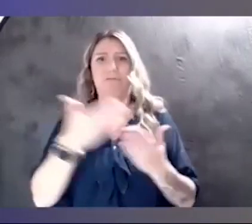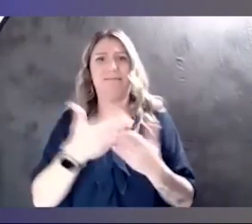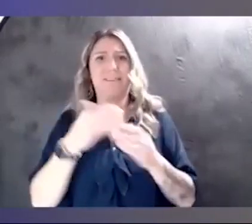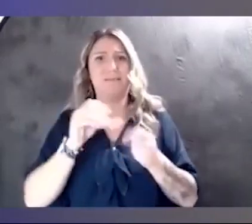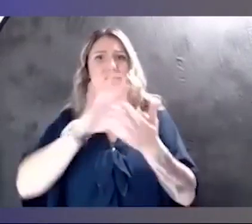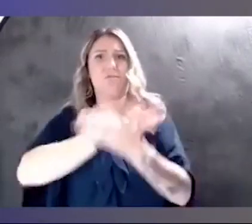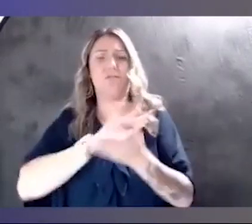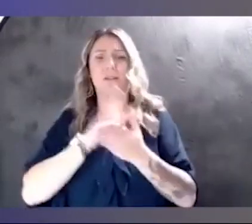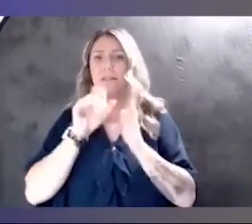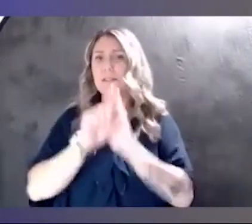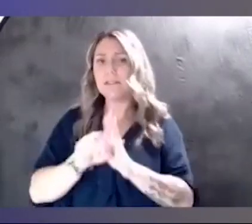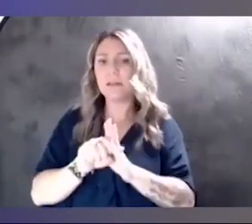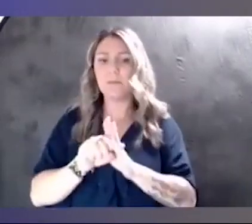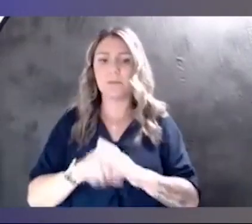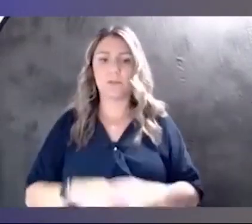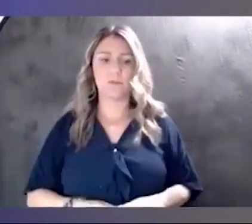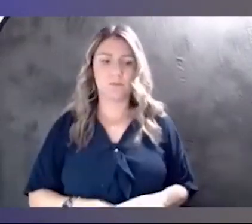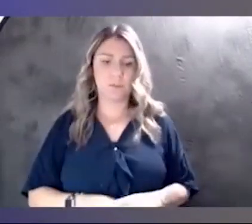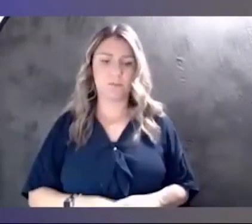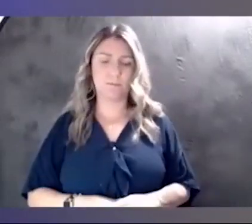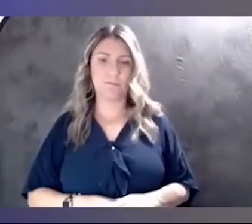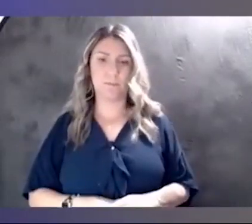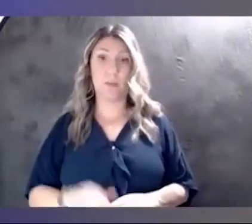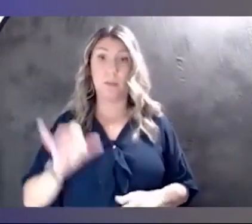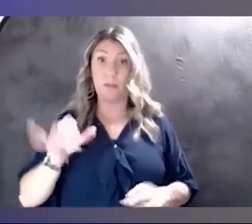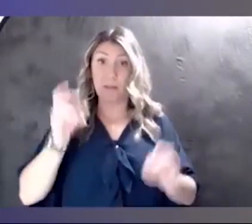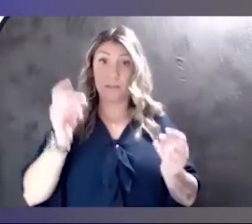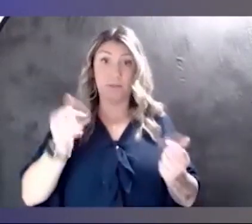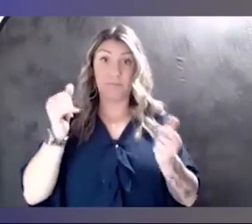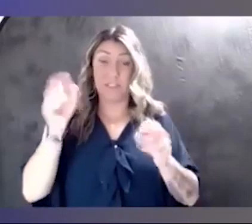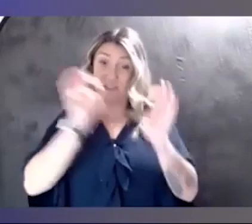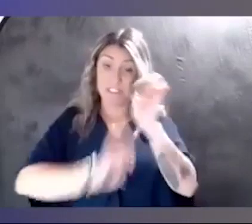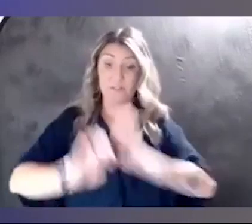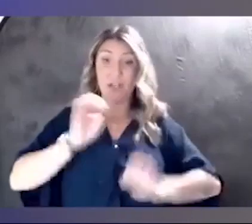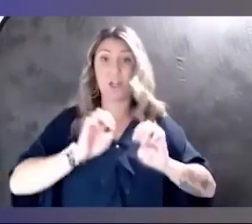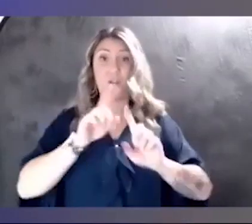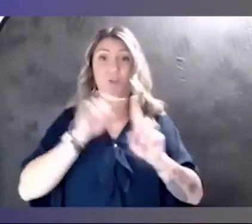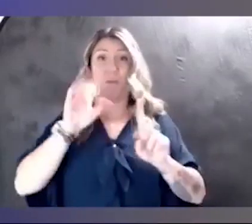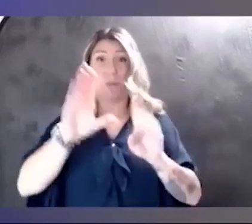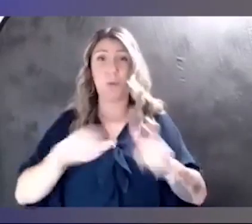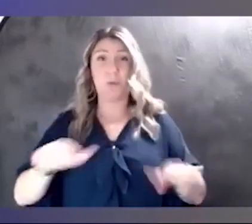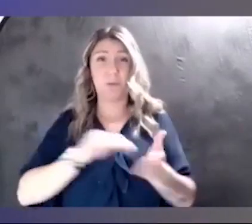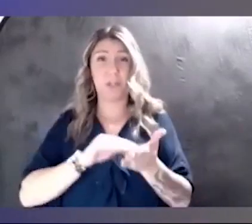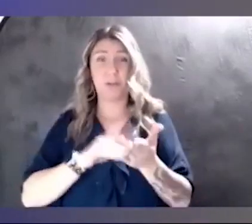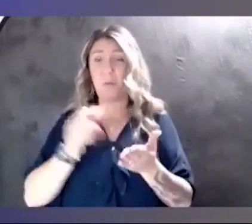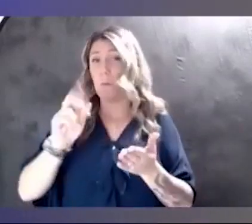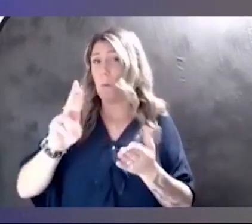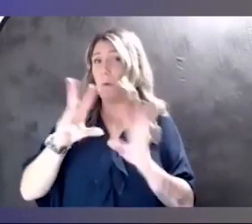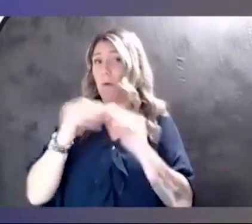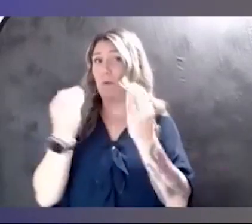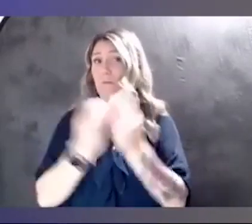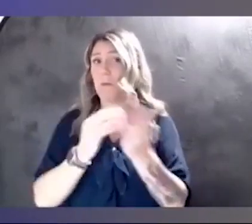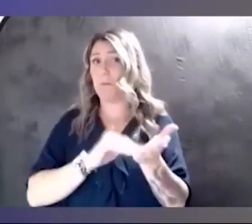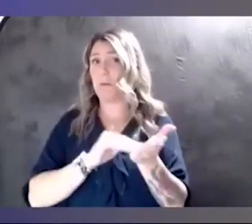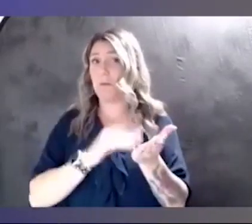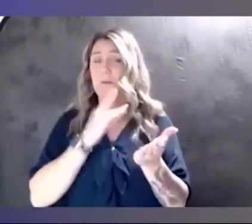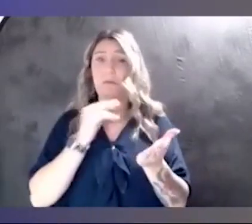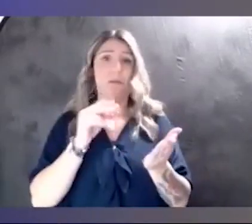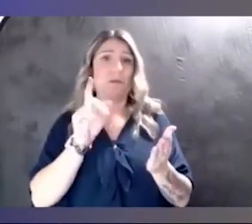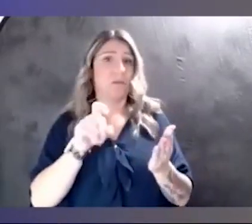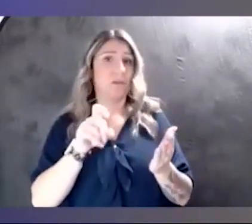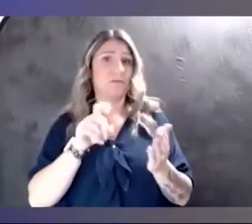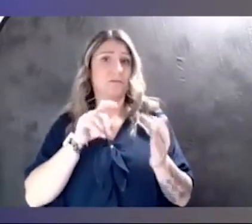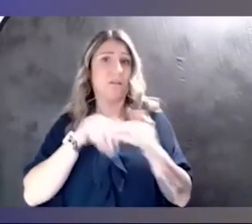to be an immediate evaluation by their pediatrician or family physician, and if necessary, accessing a cardiologist,